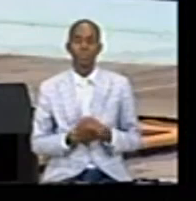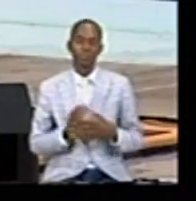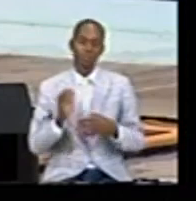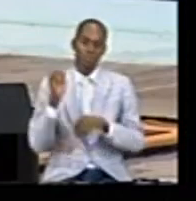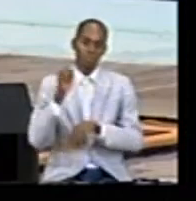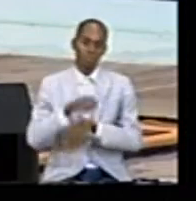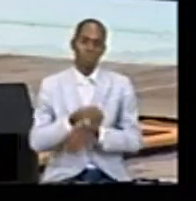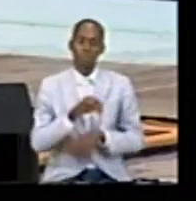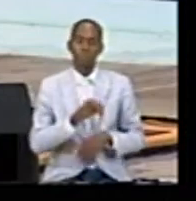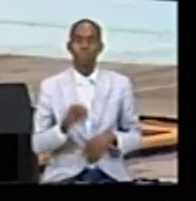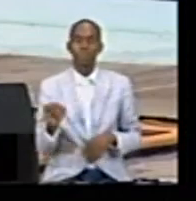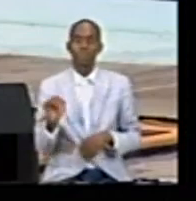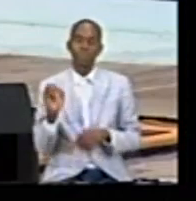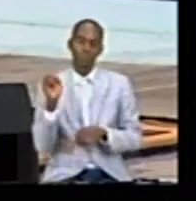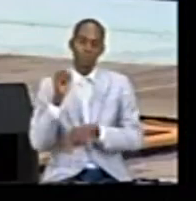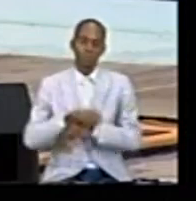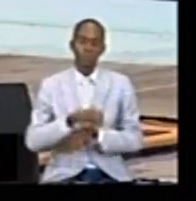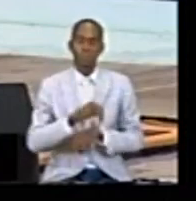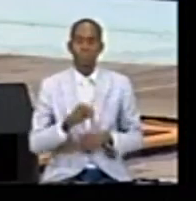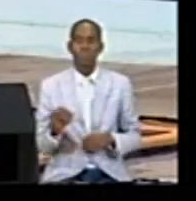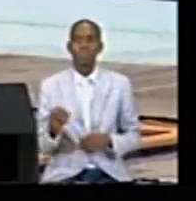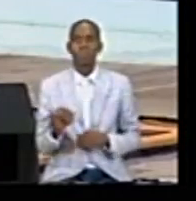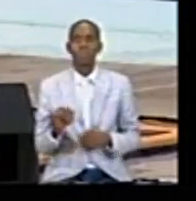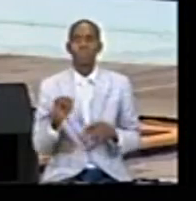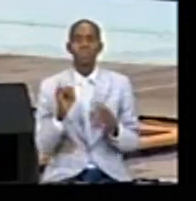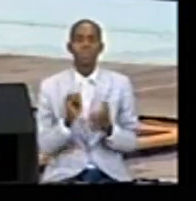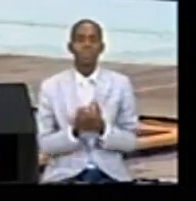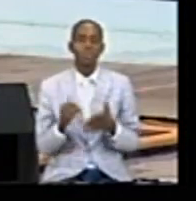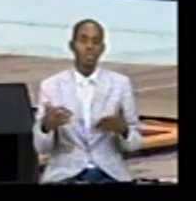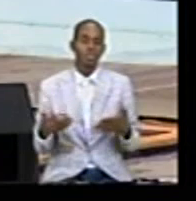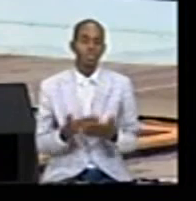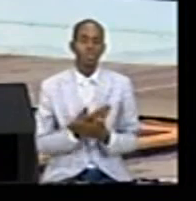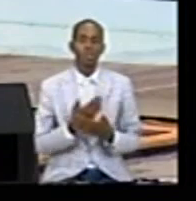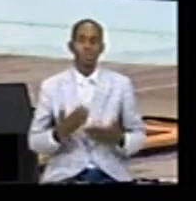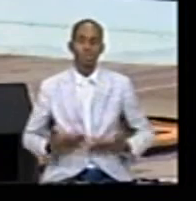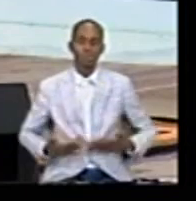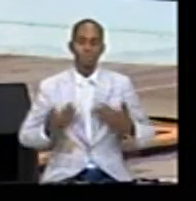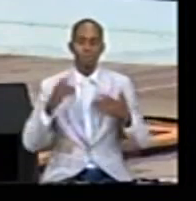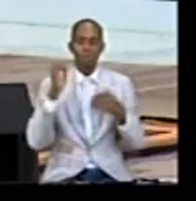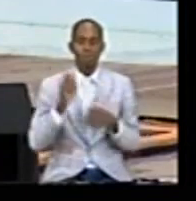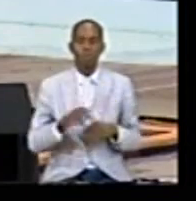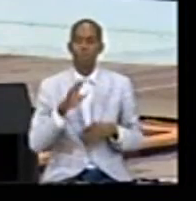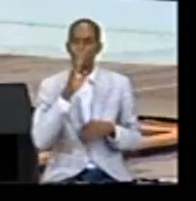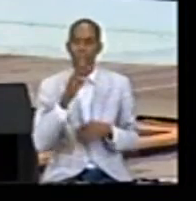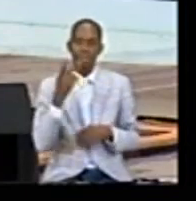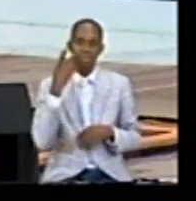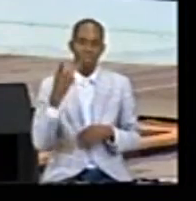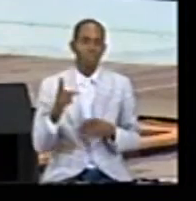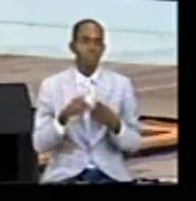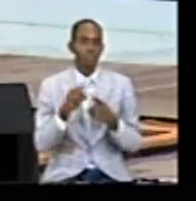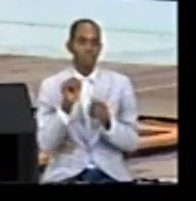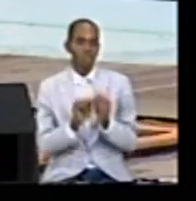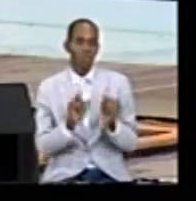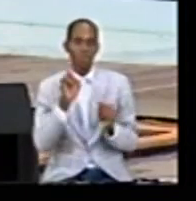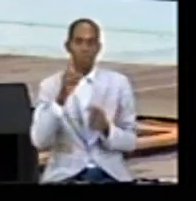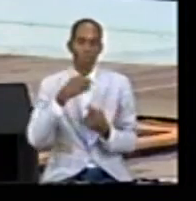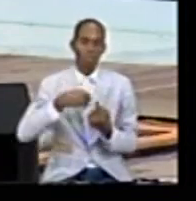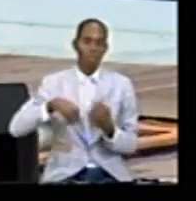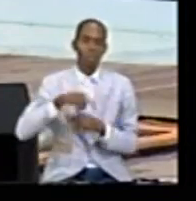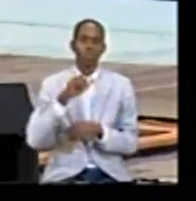Overcoming, conquering, that new life must be visible to everybody around you.